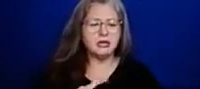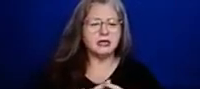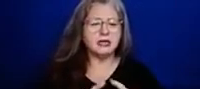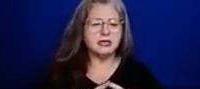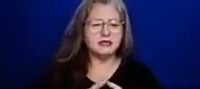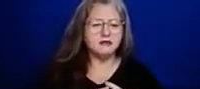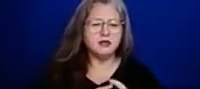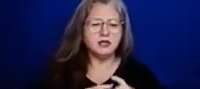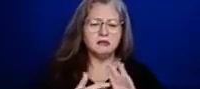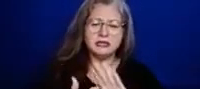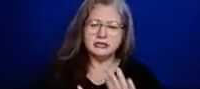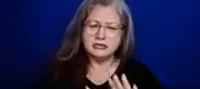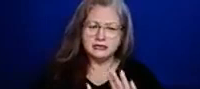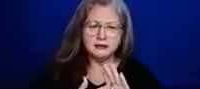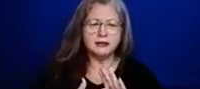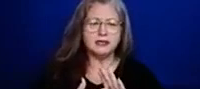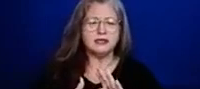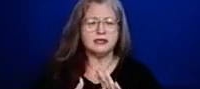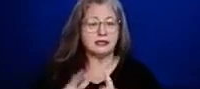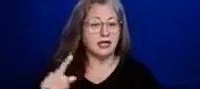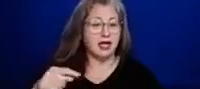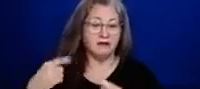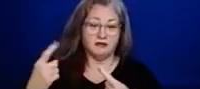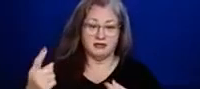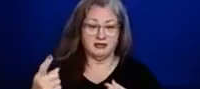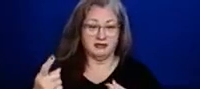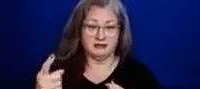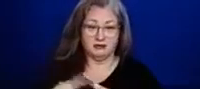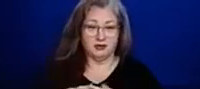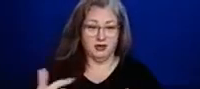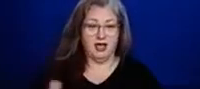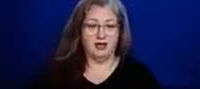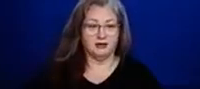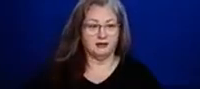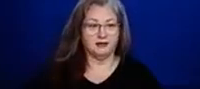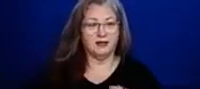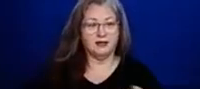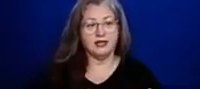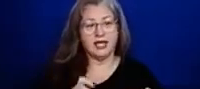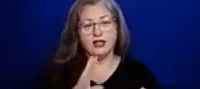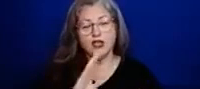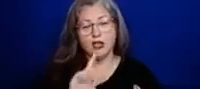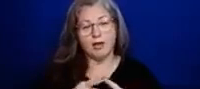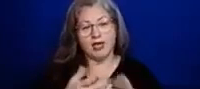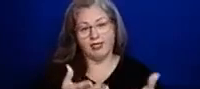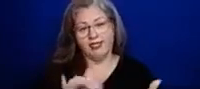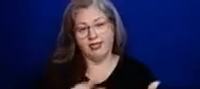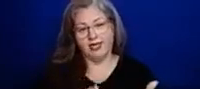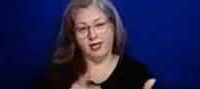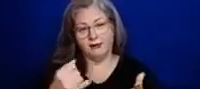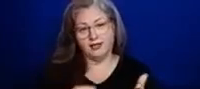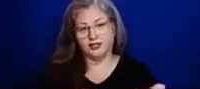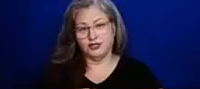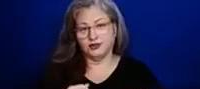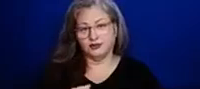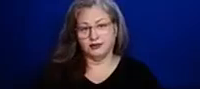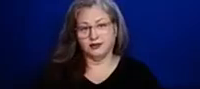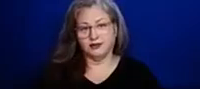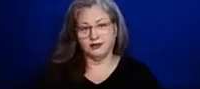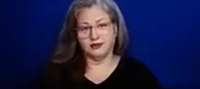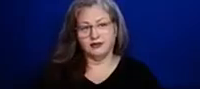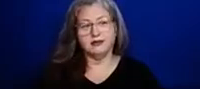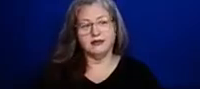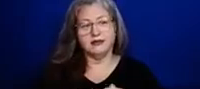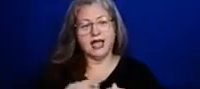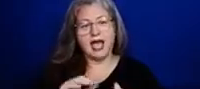exhibits and ever since now. Like, can you talk to us about this piece, Cecilia? like how